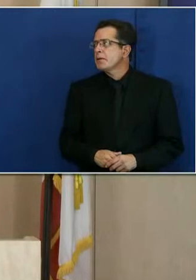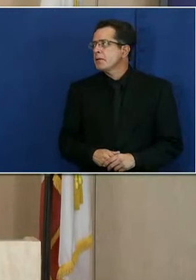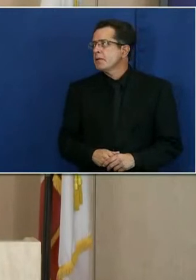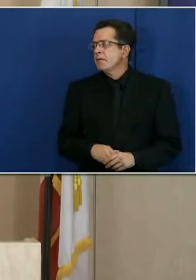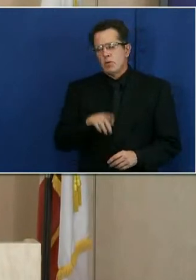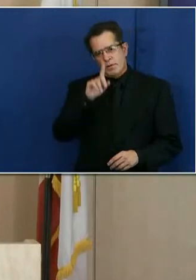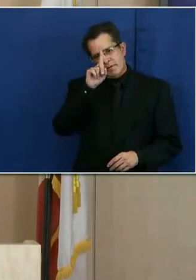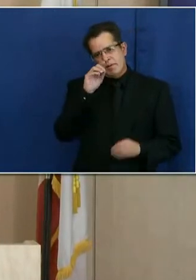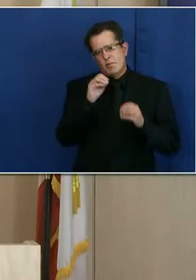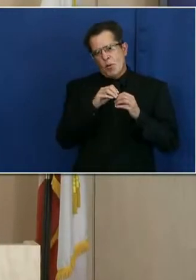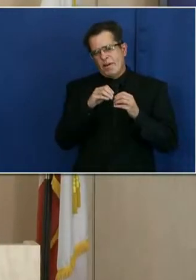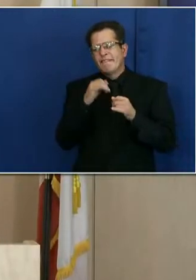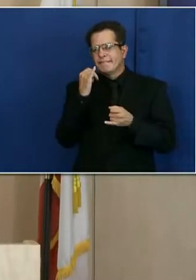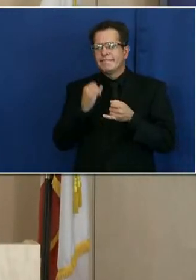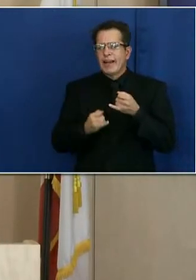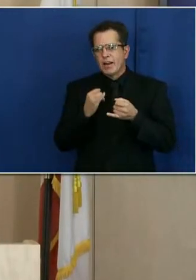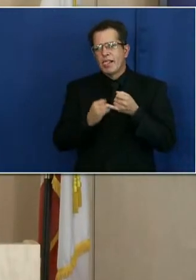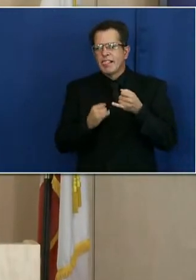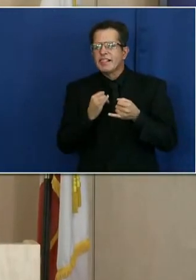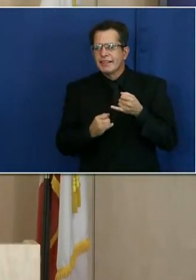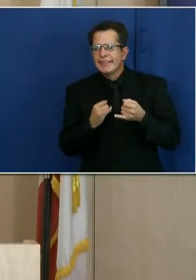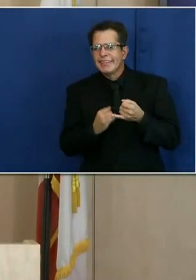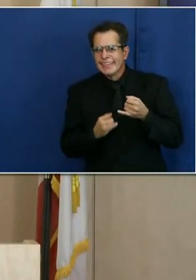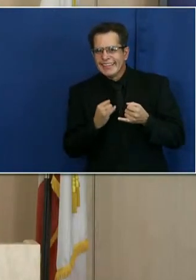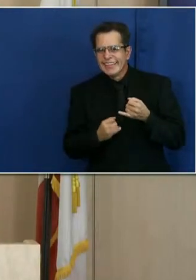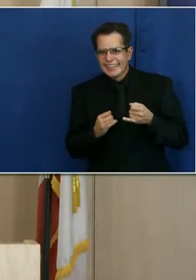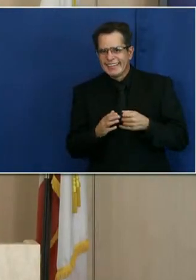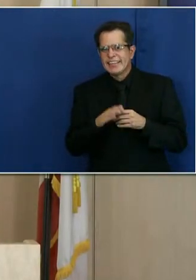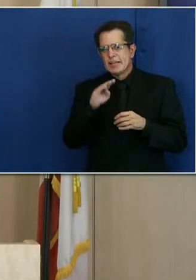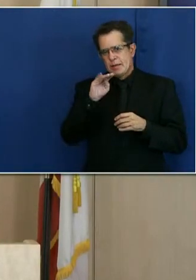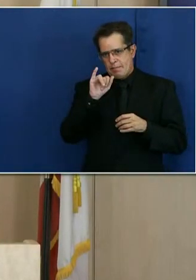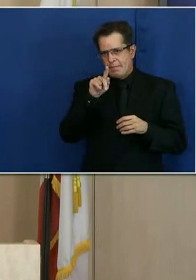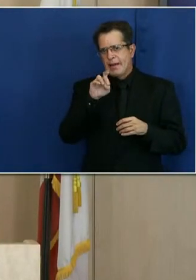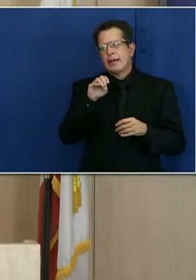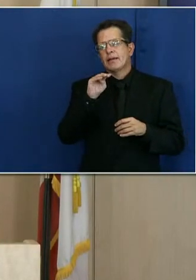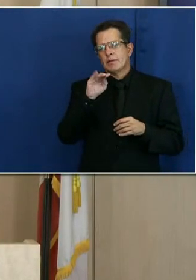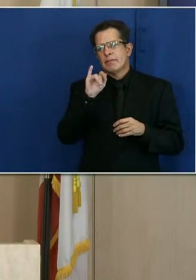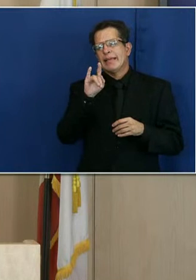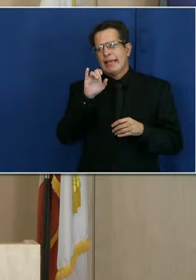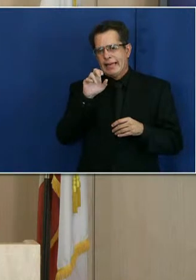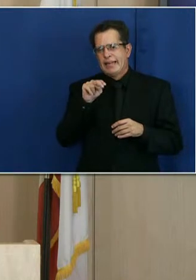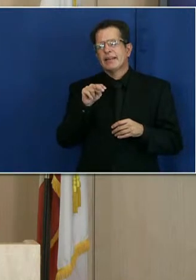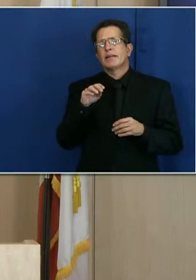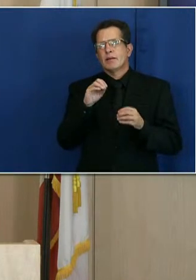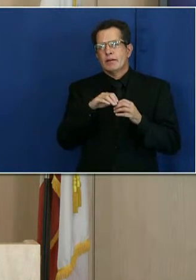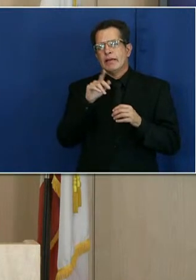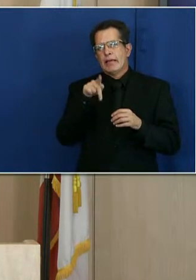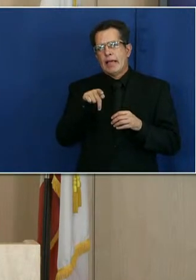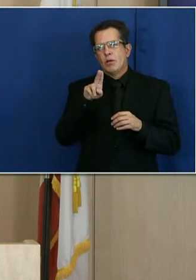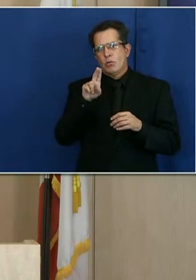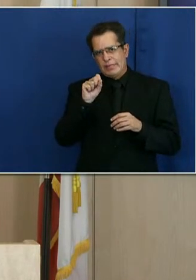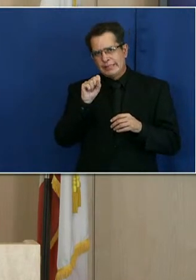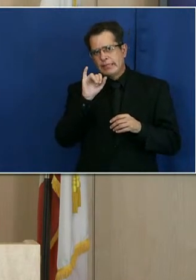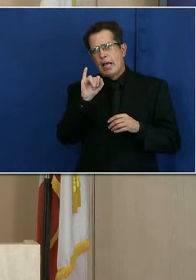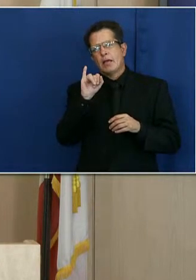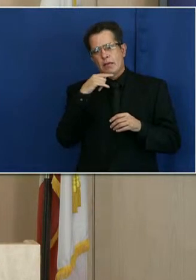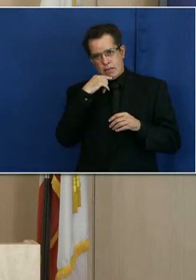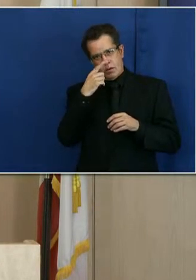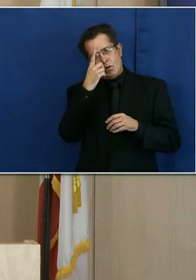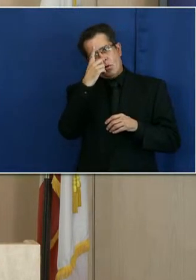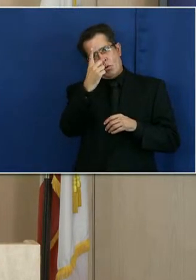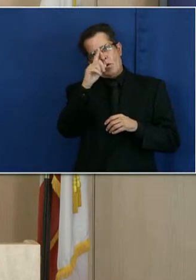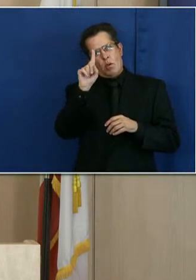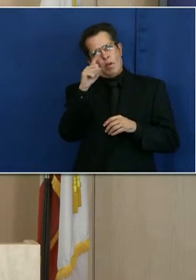We have one final question from Mike McKinnon. And this one is with KUSI. There has only been one hospitalization of SDSU